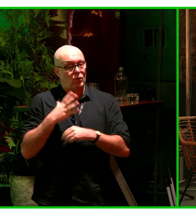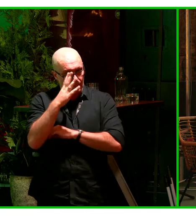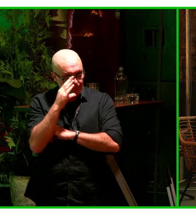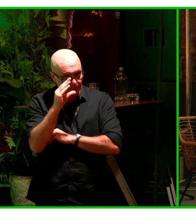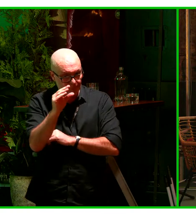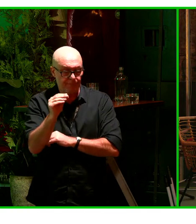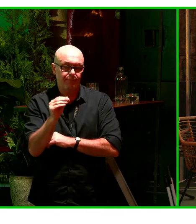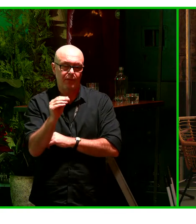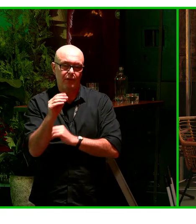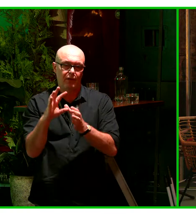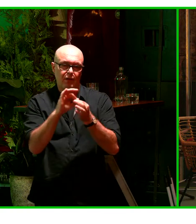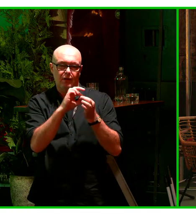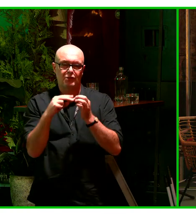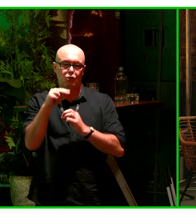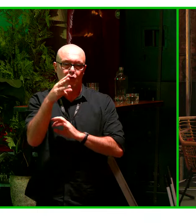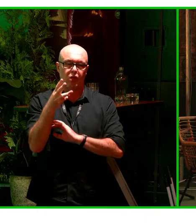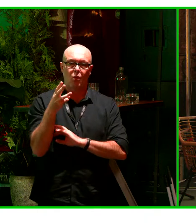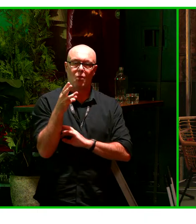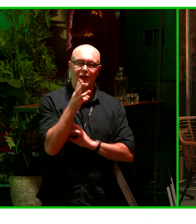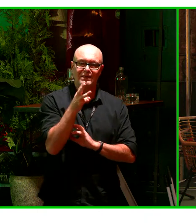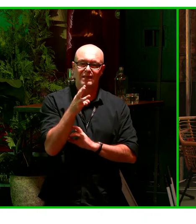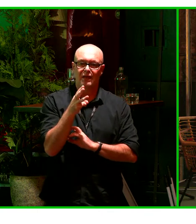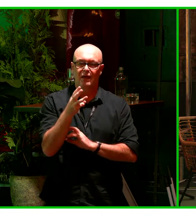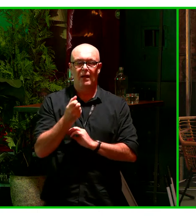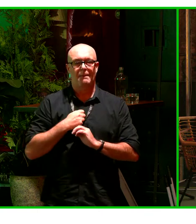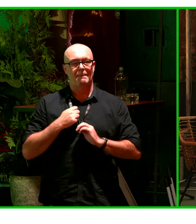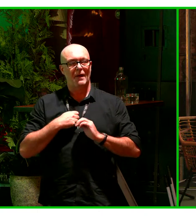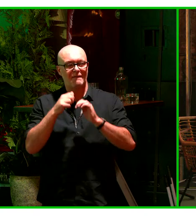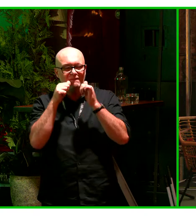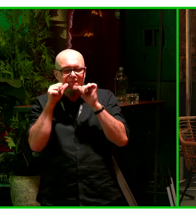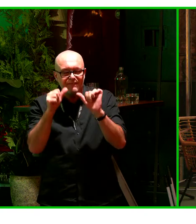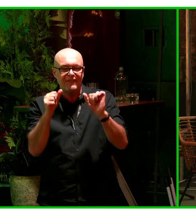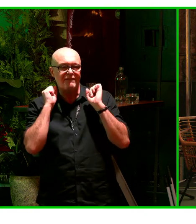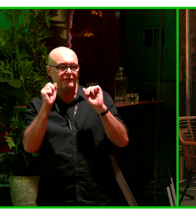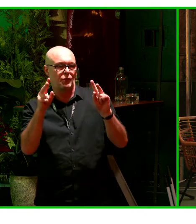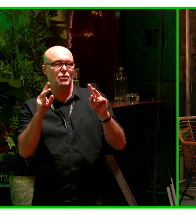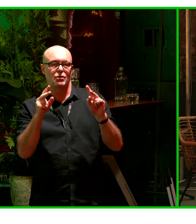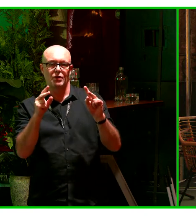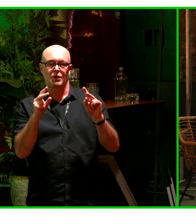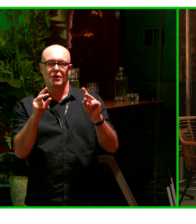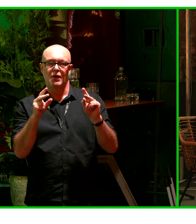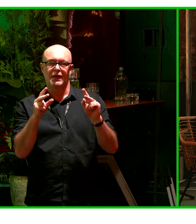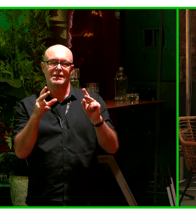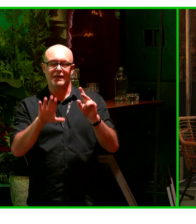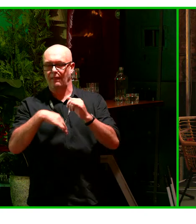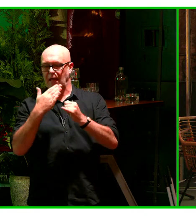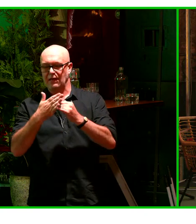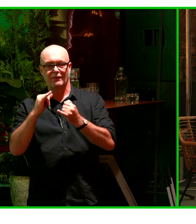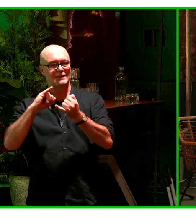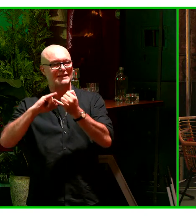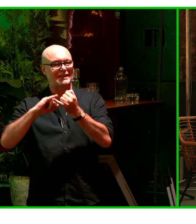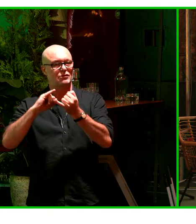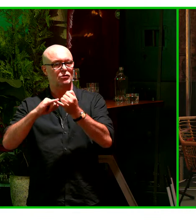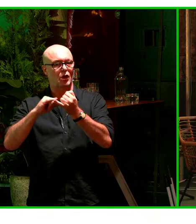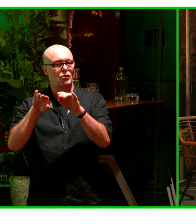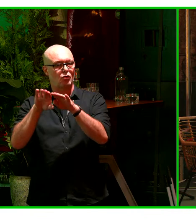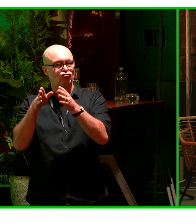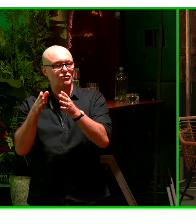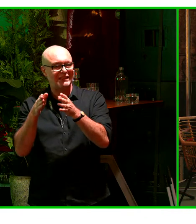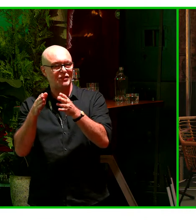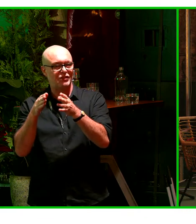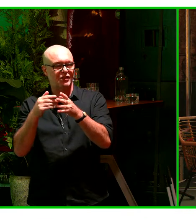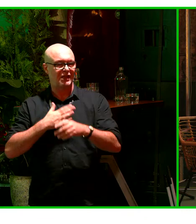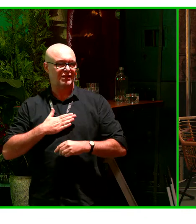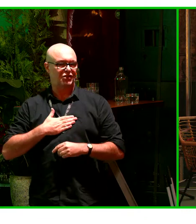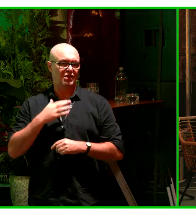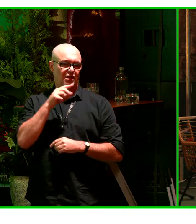the Northwest. One of my favorite views in Cheshire is at the end of a sandstone ridge through mid-Cheshire, and you come to a point at